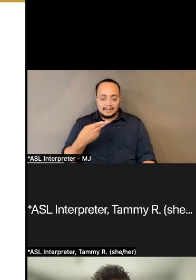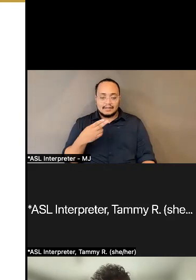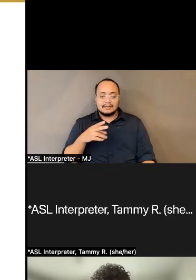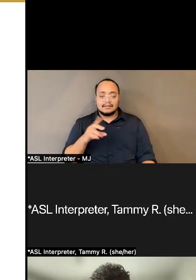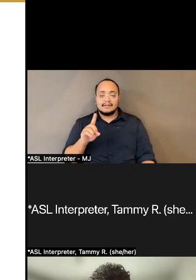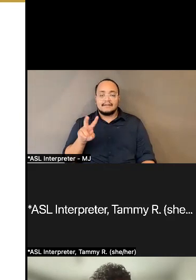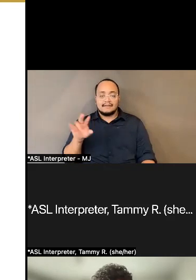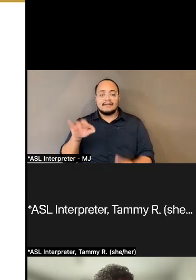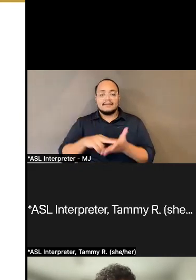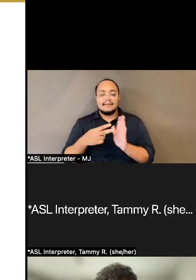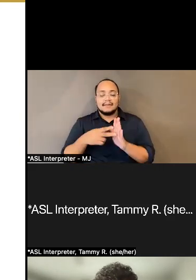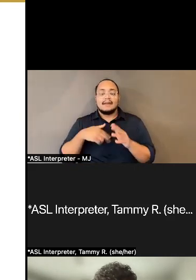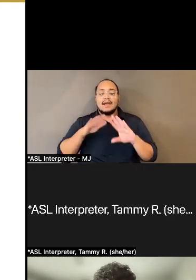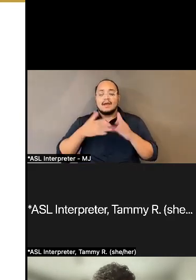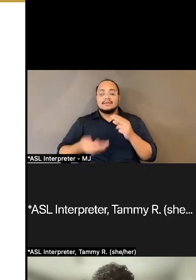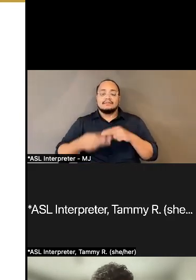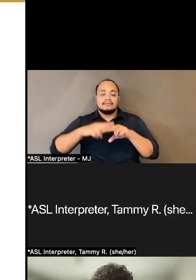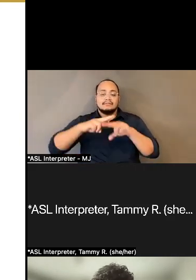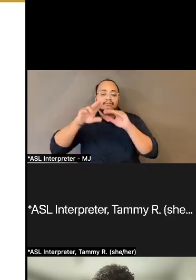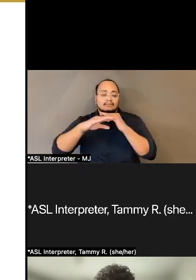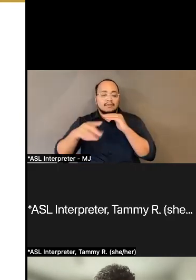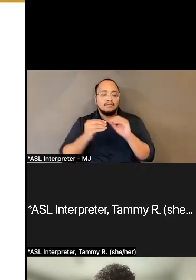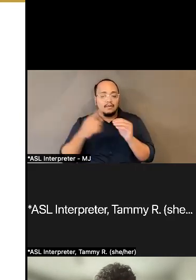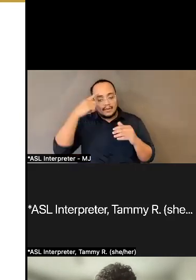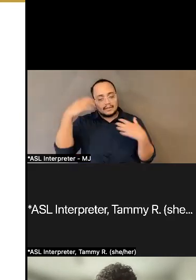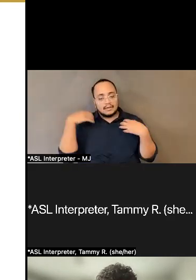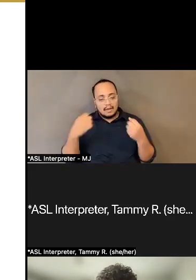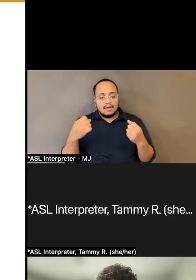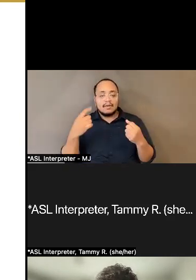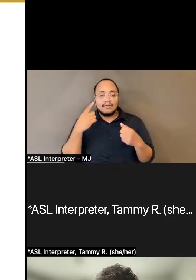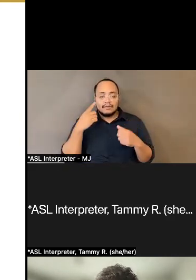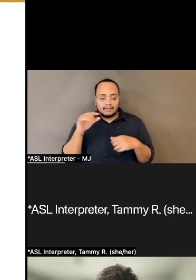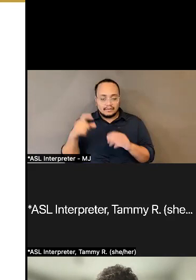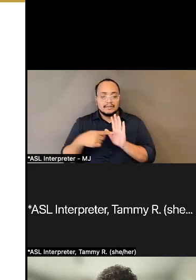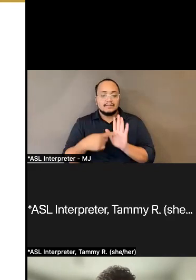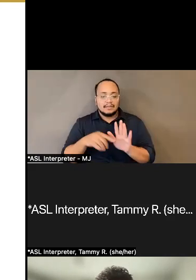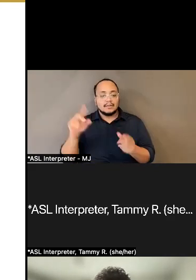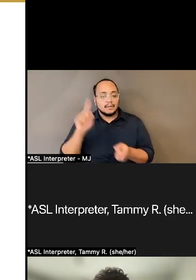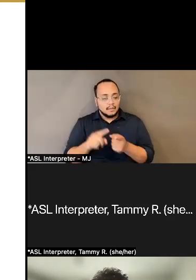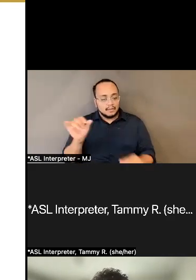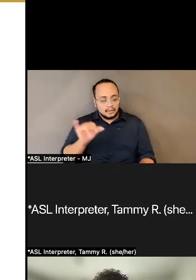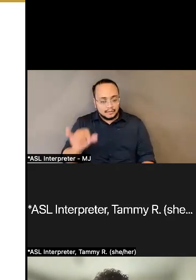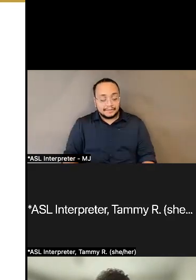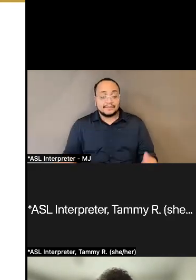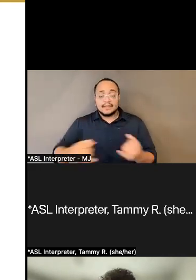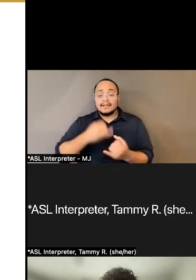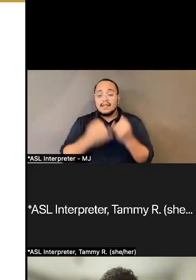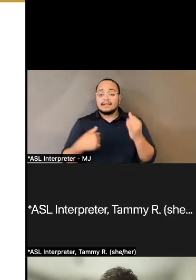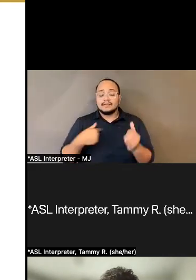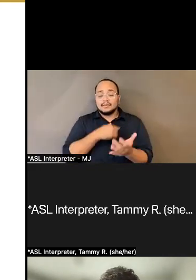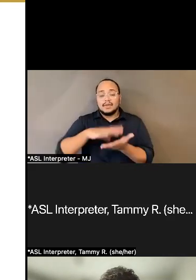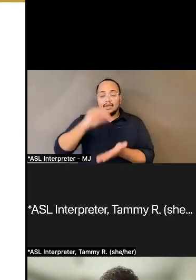stability, safety, and decrease in mental health symptoms. And lastly, we learned